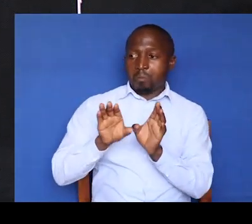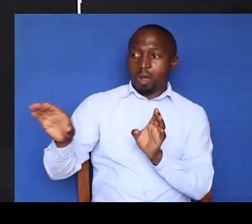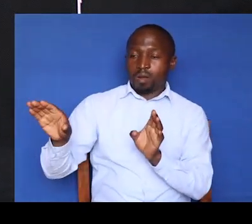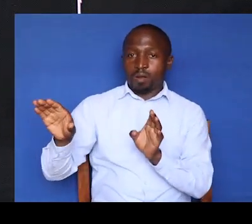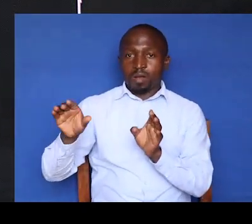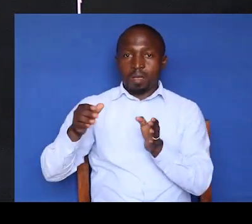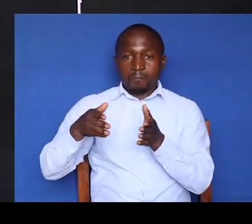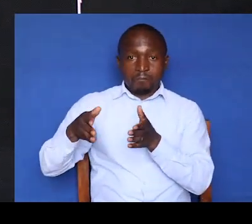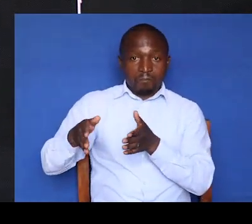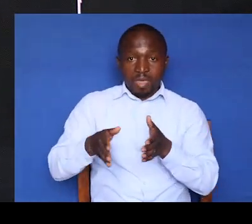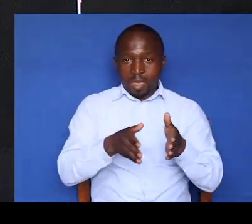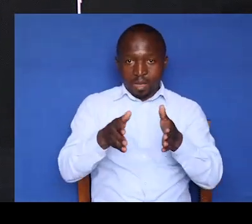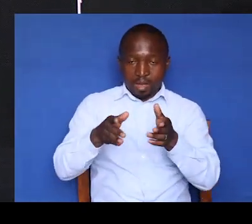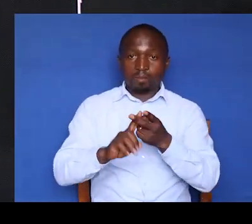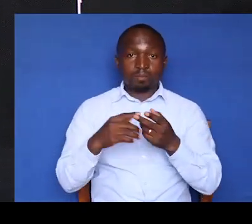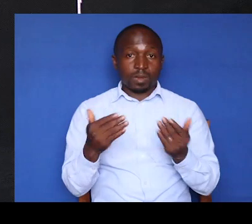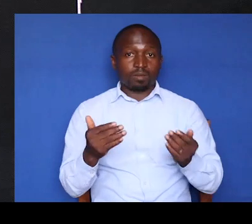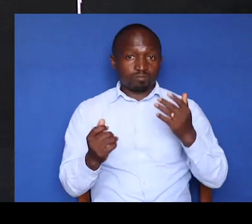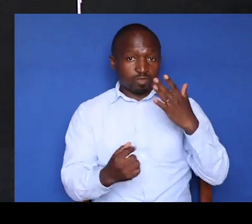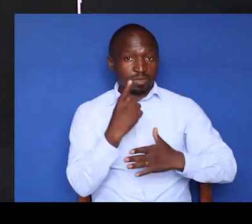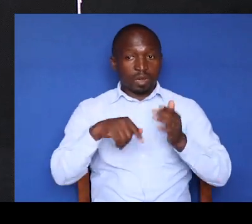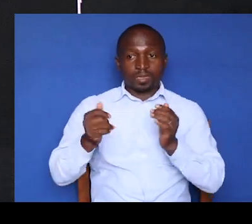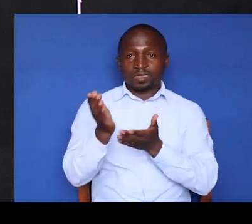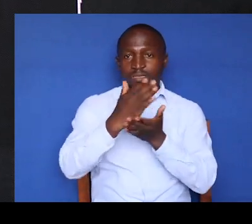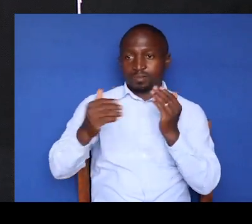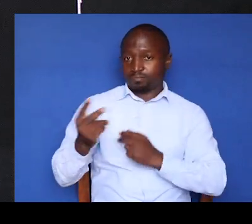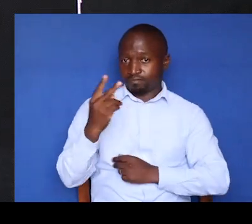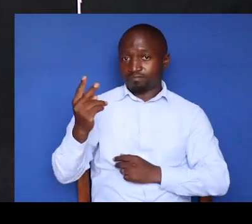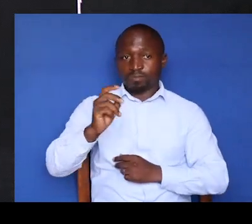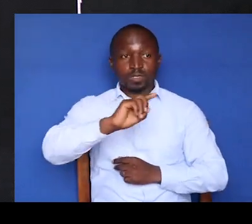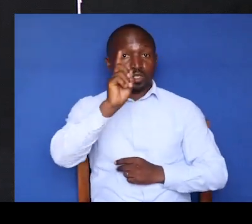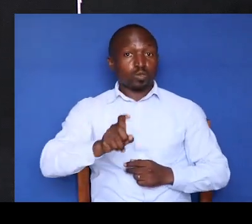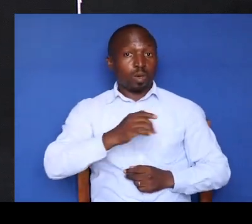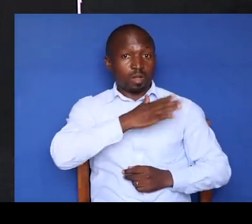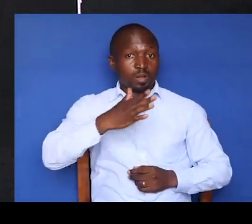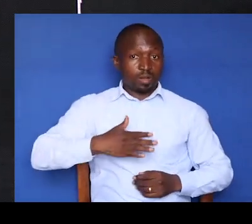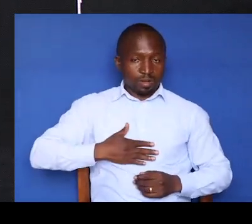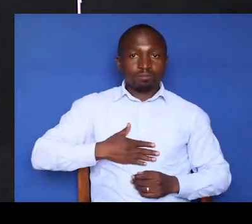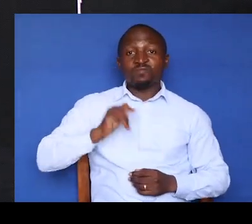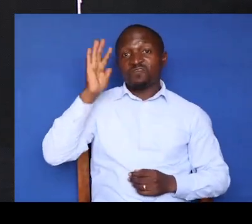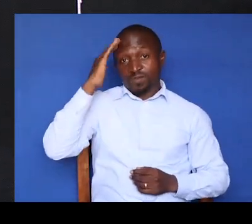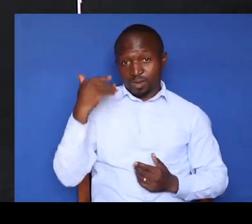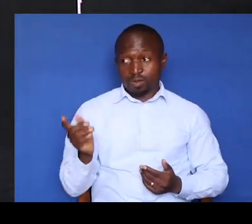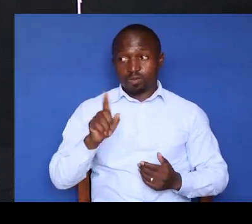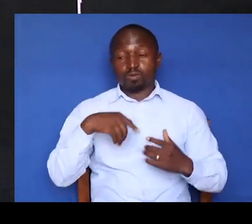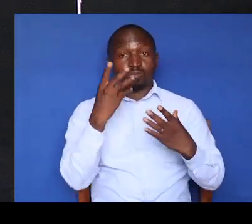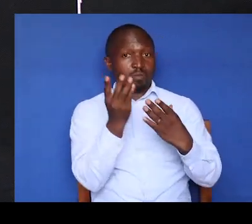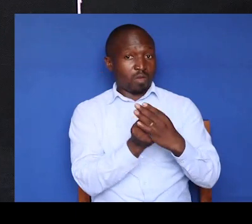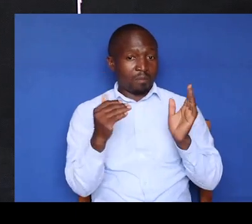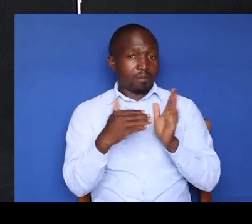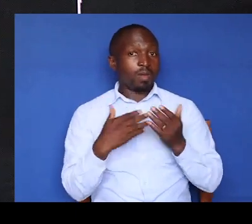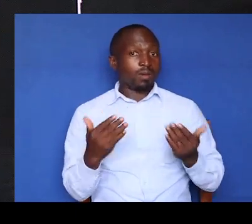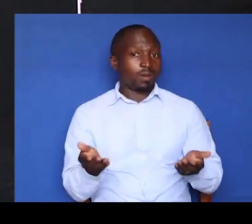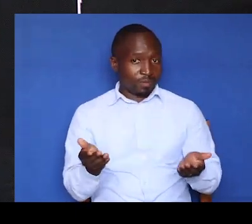So those should appear in the second part of our question. I think, class, we can be together up